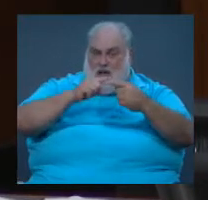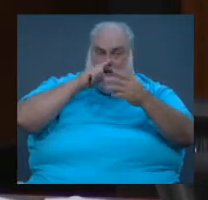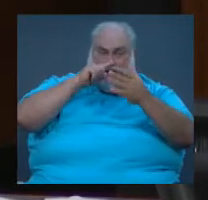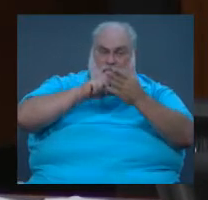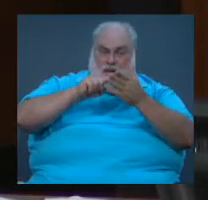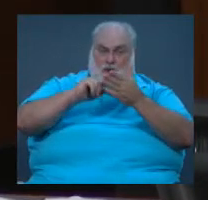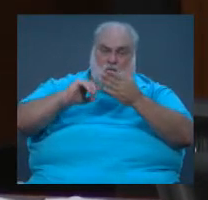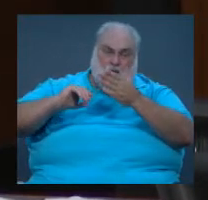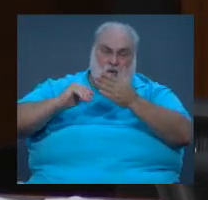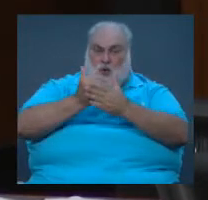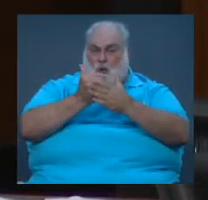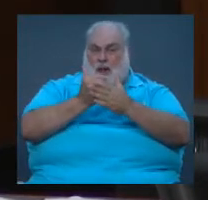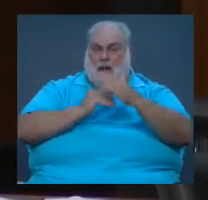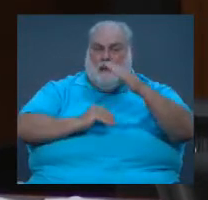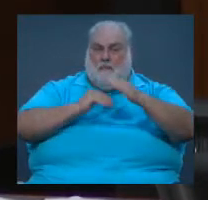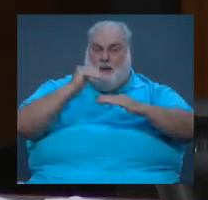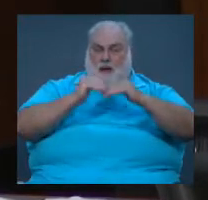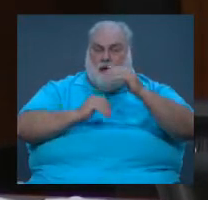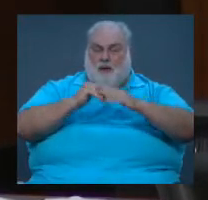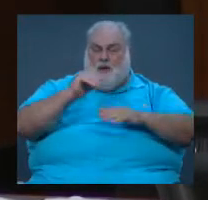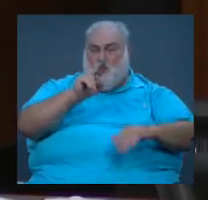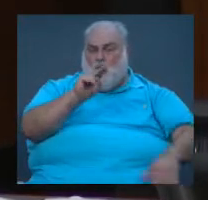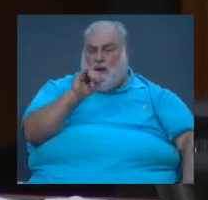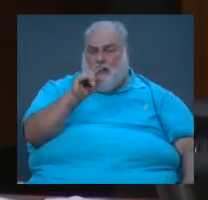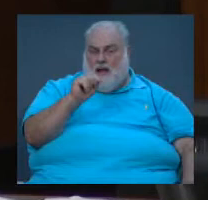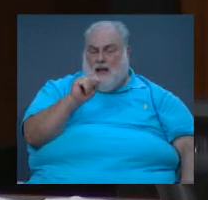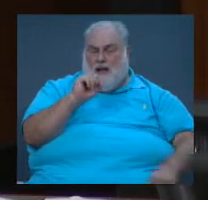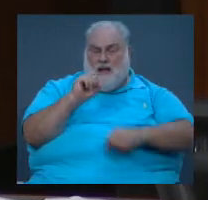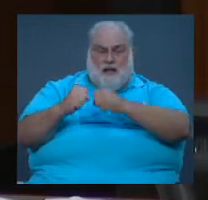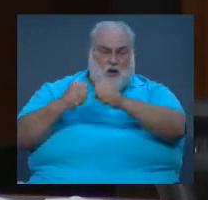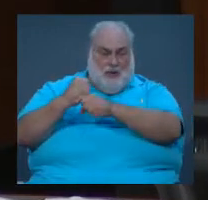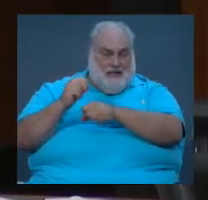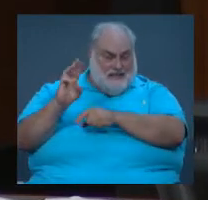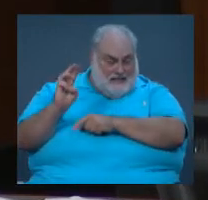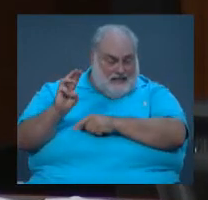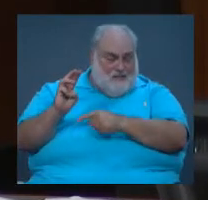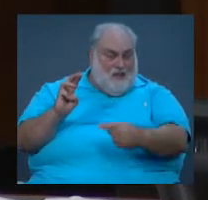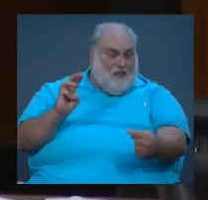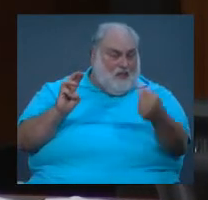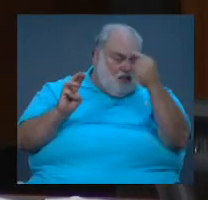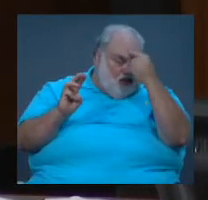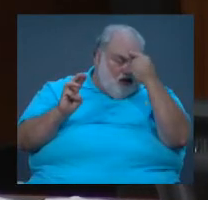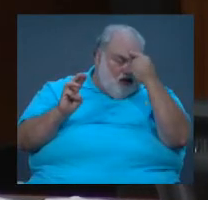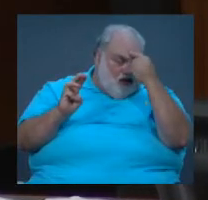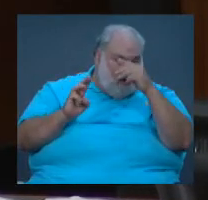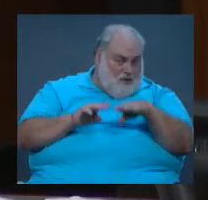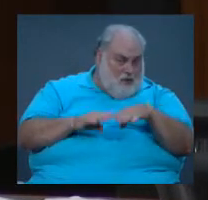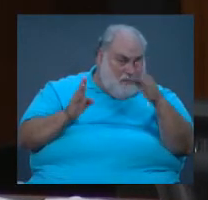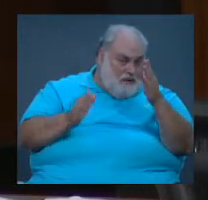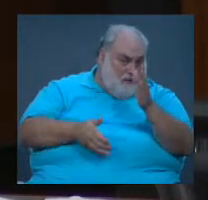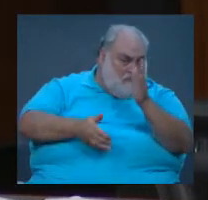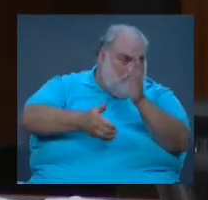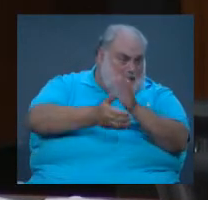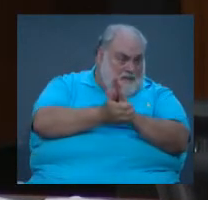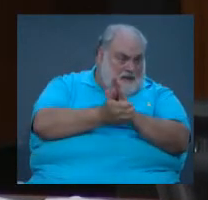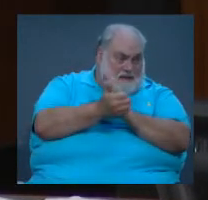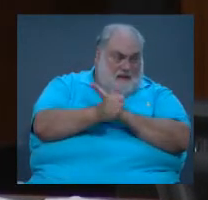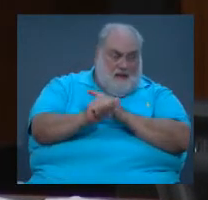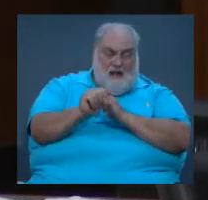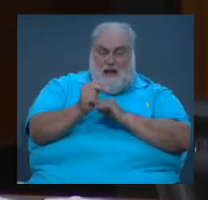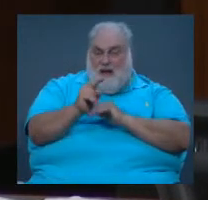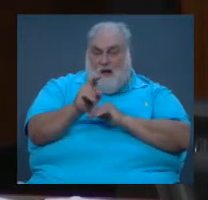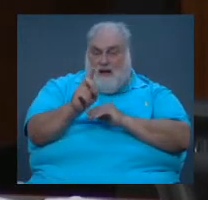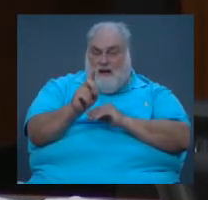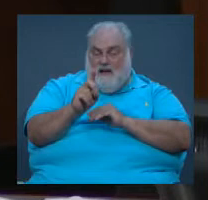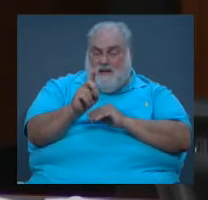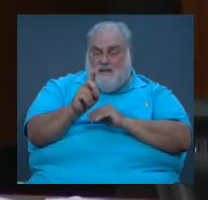newly built units in year 6. Have we even thought about that? Are we open to amendments or any kind of adjustments to